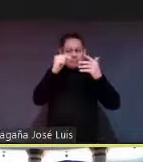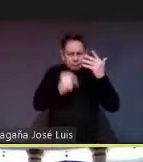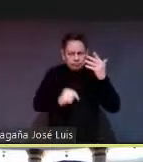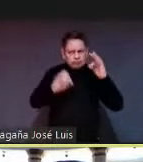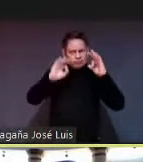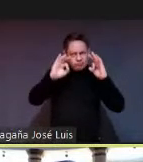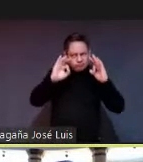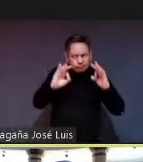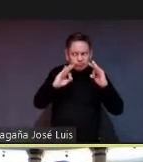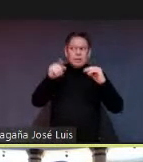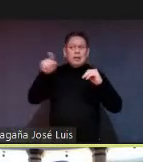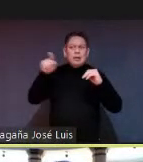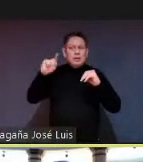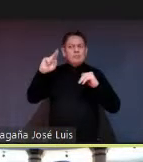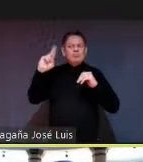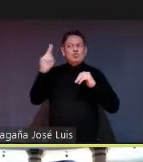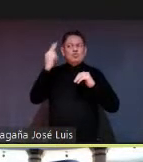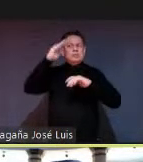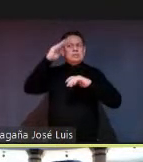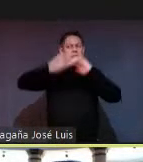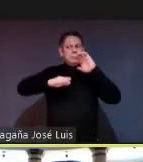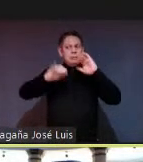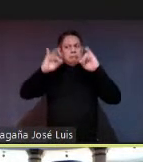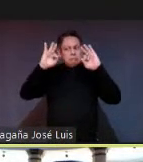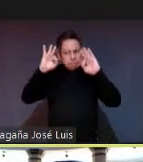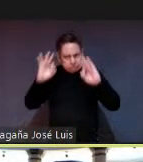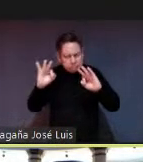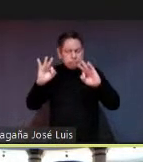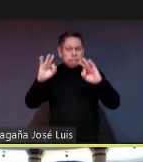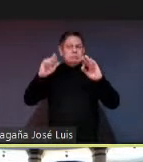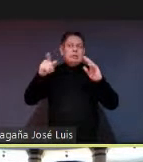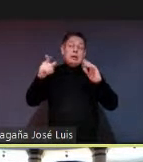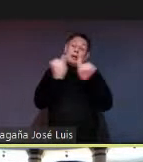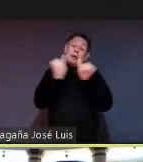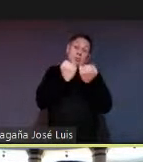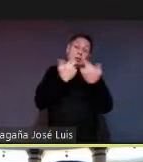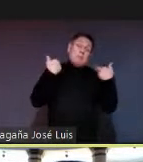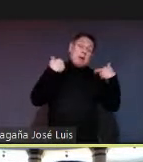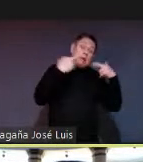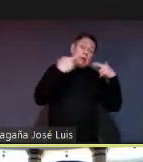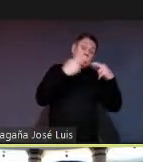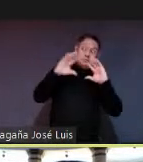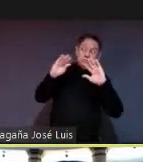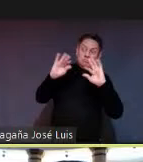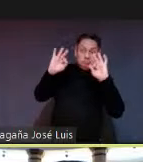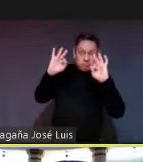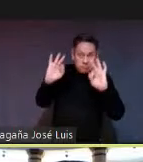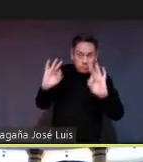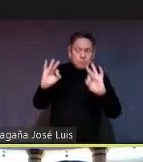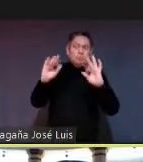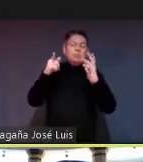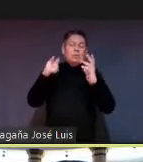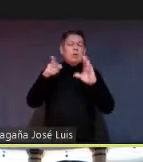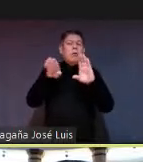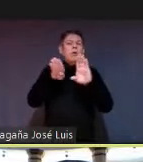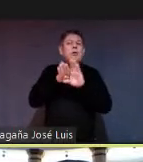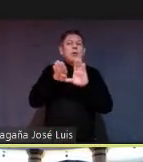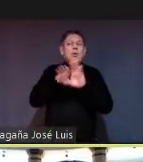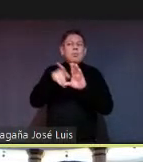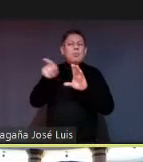comprehensive training, academic quality, the profile of graduates, the teaching, managing knowledge,